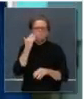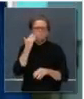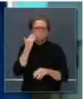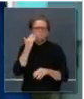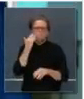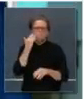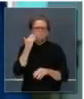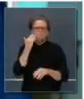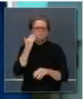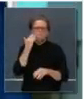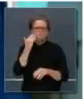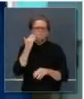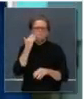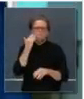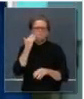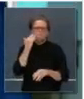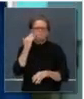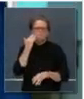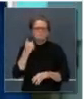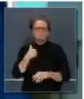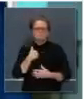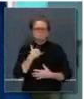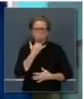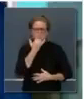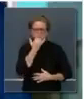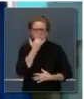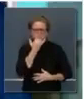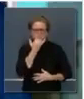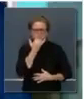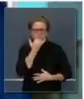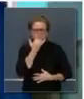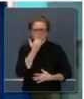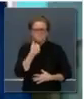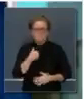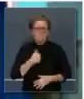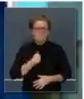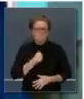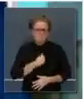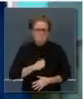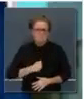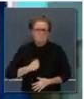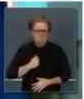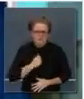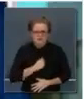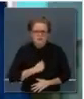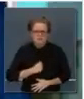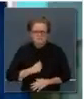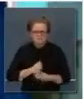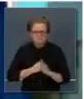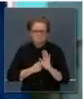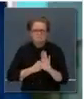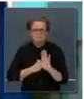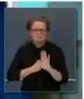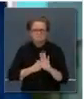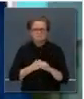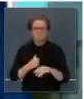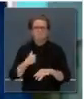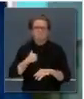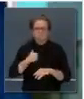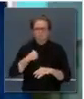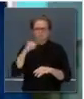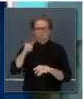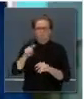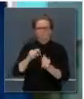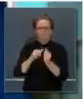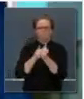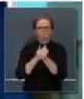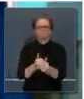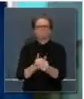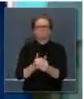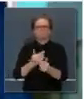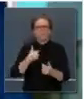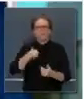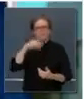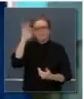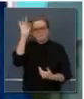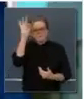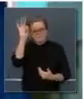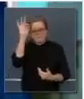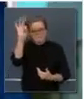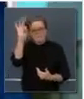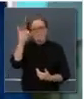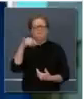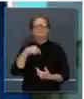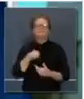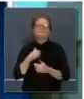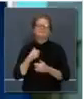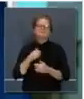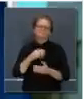So now he turns into Obama. Because I need to preach and practice, not just preach and not practice.